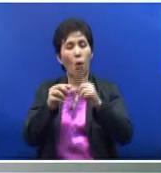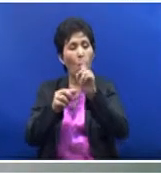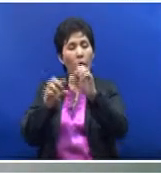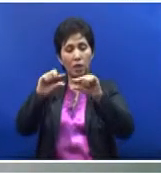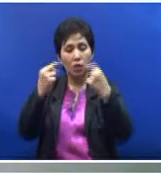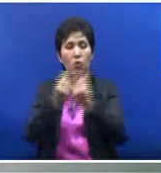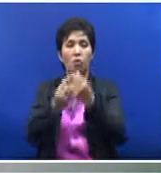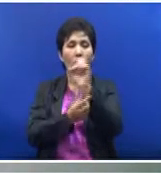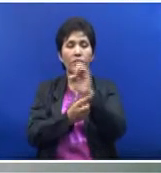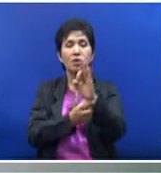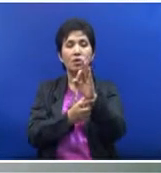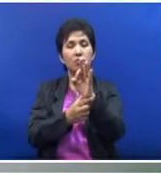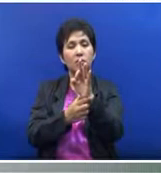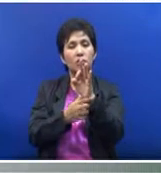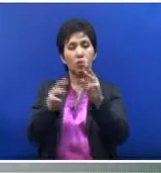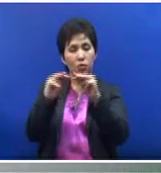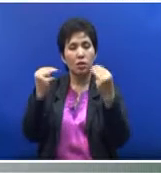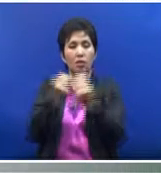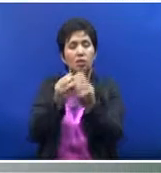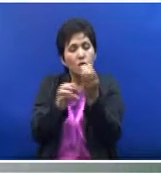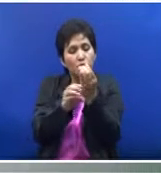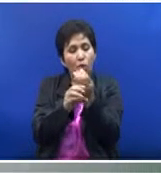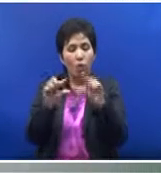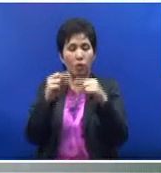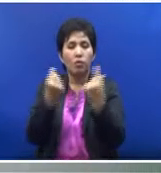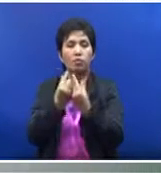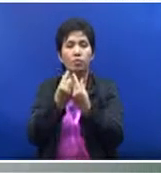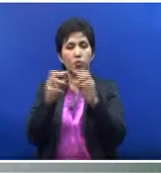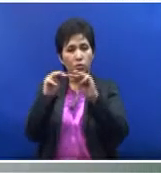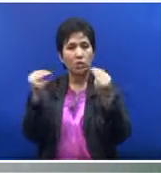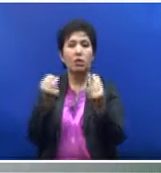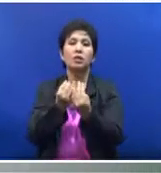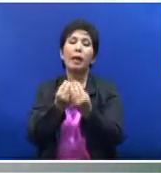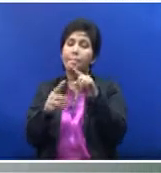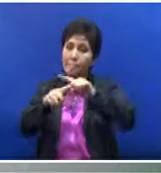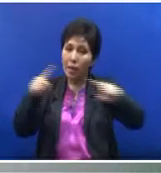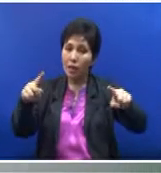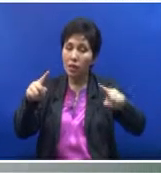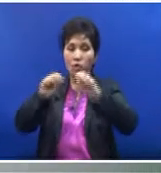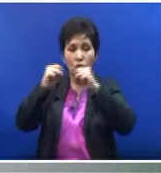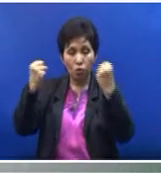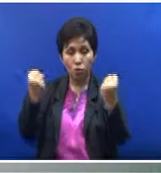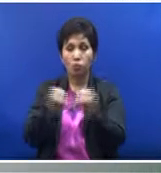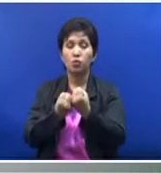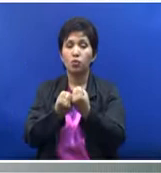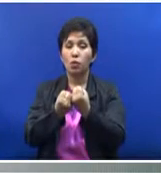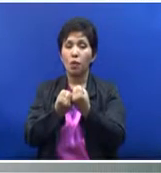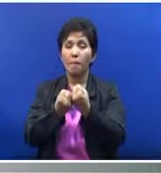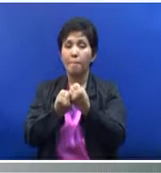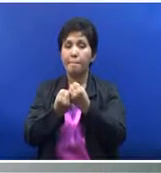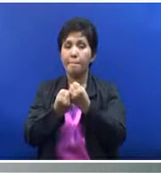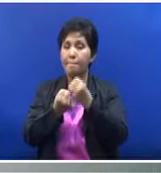of society or small scale societies. Okay, but sociological method focus